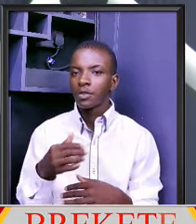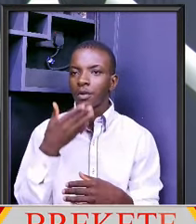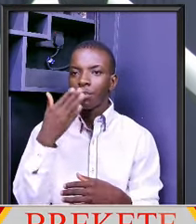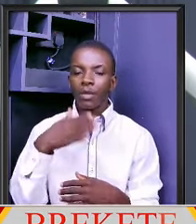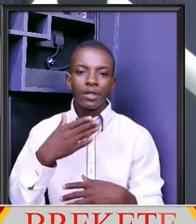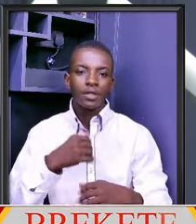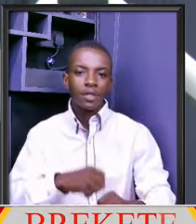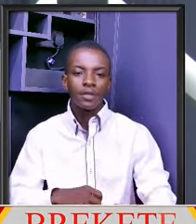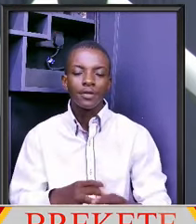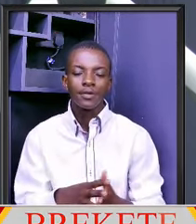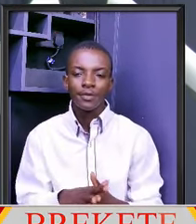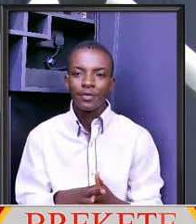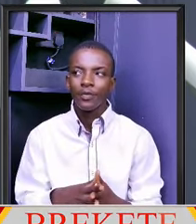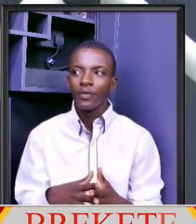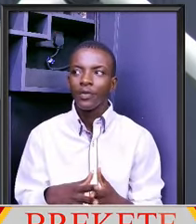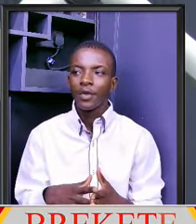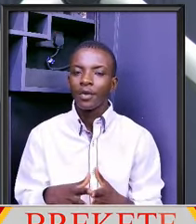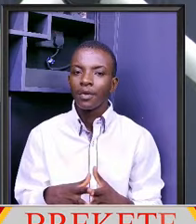a bad sign.